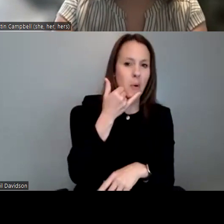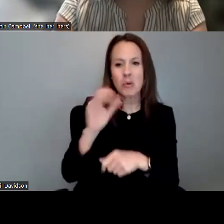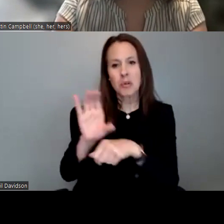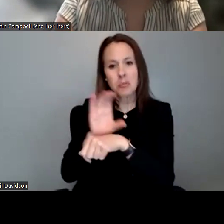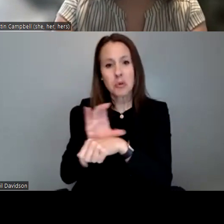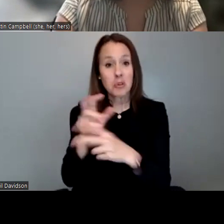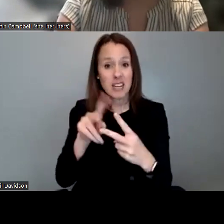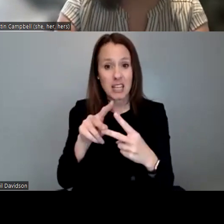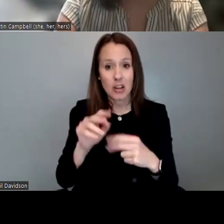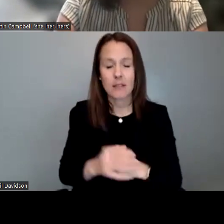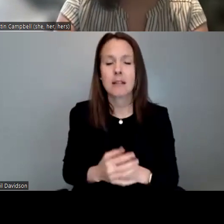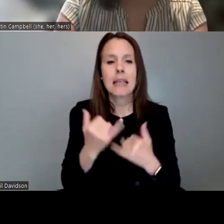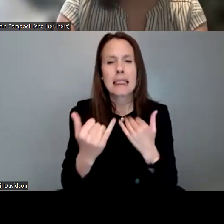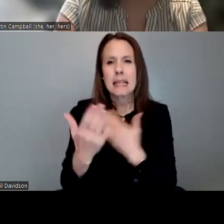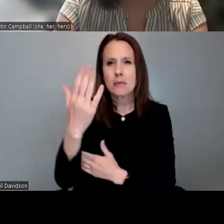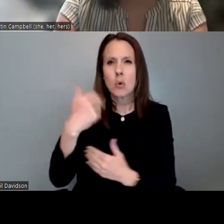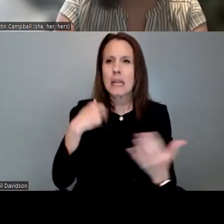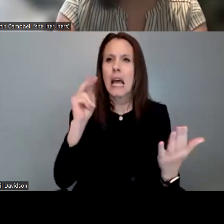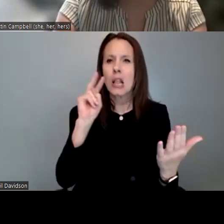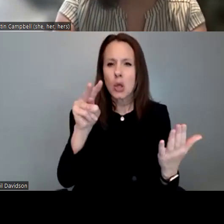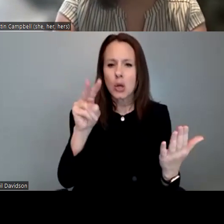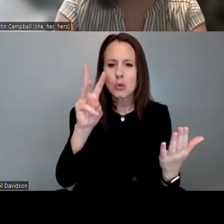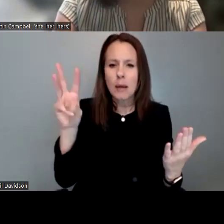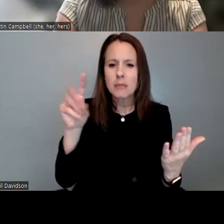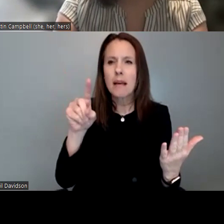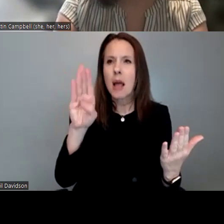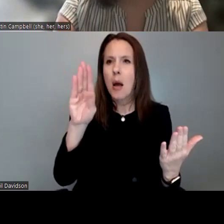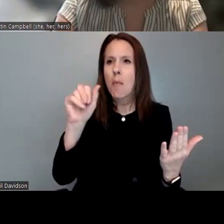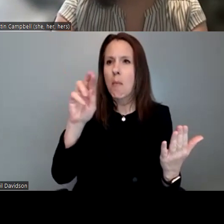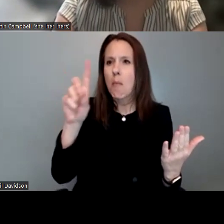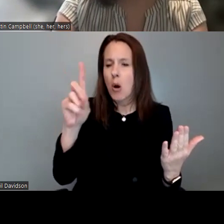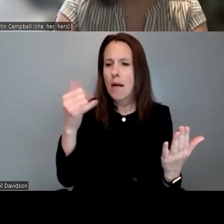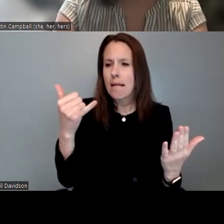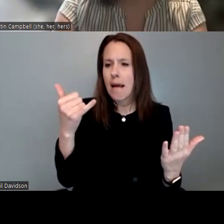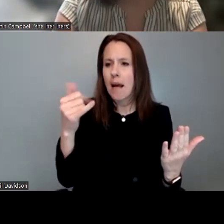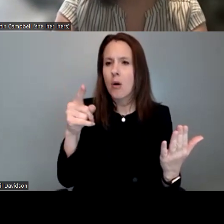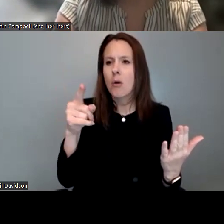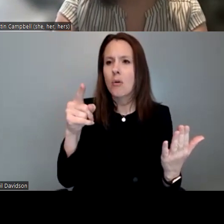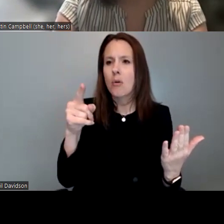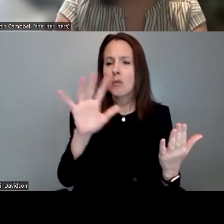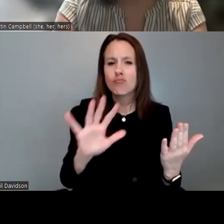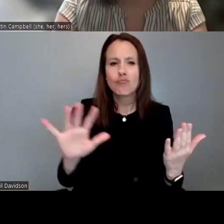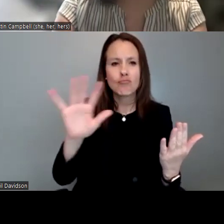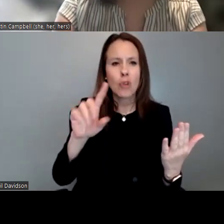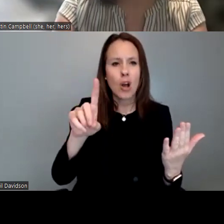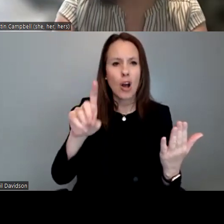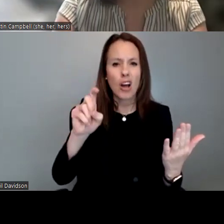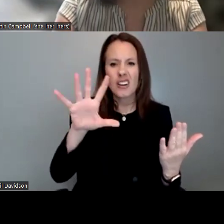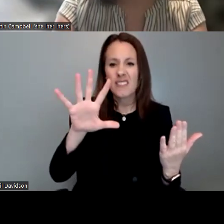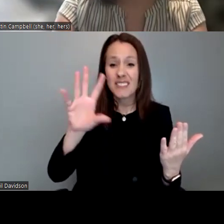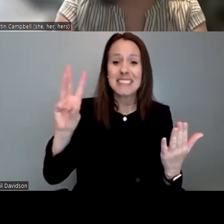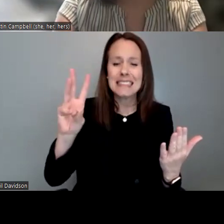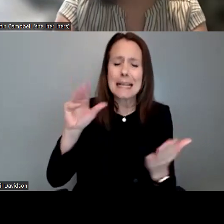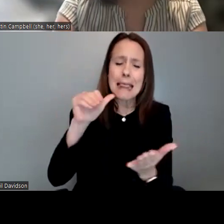just checked this morning, and BARD now has approximately